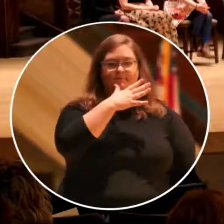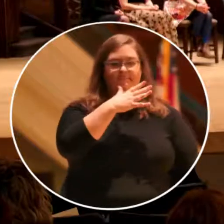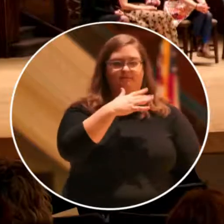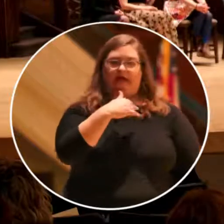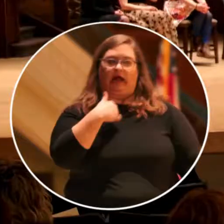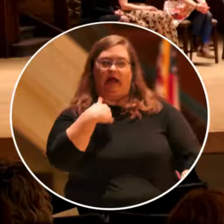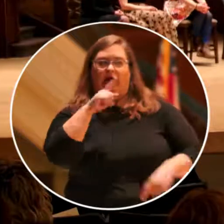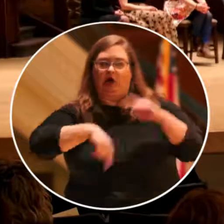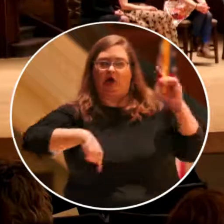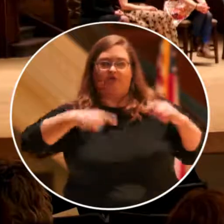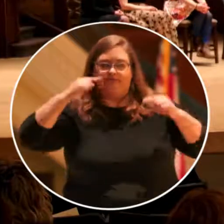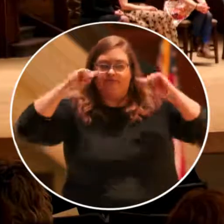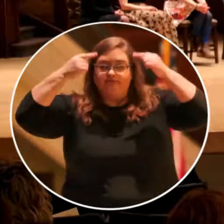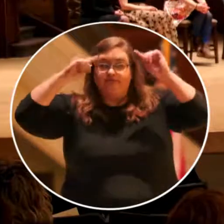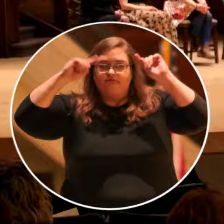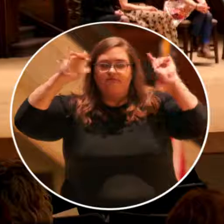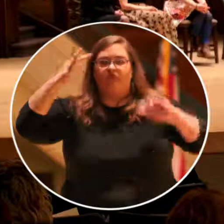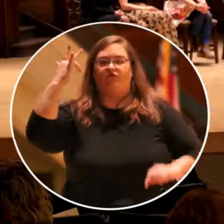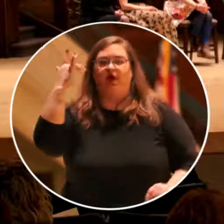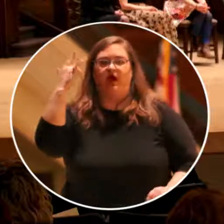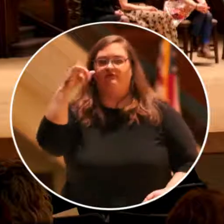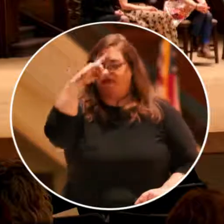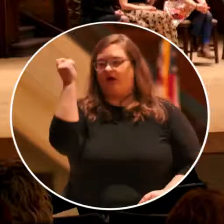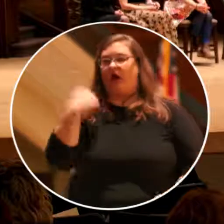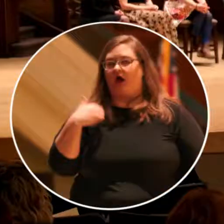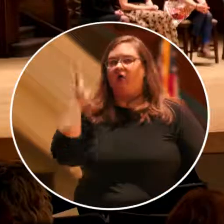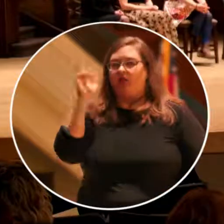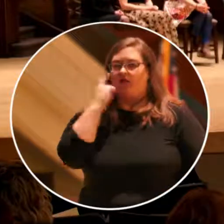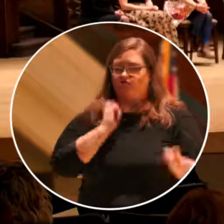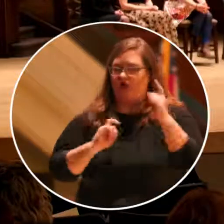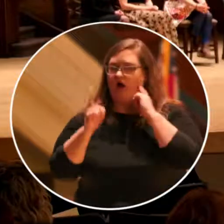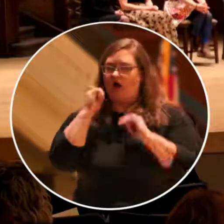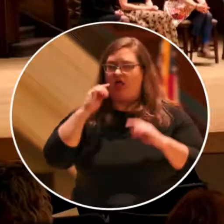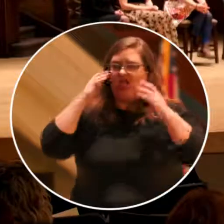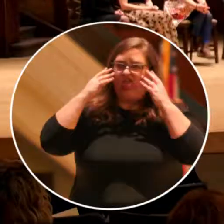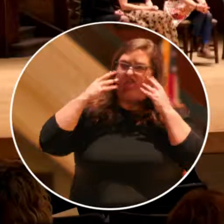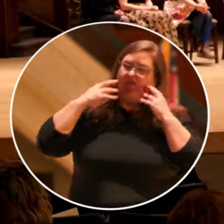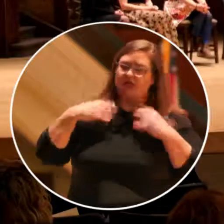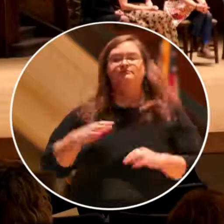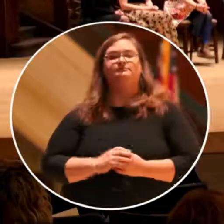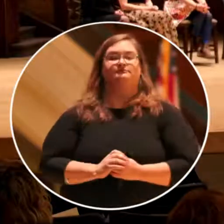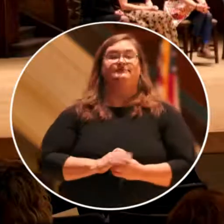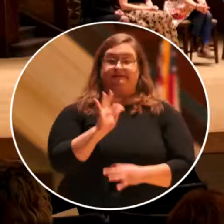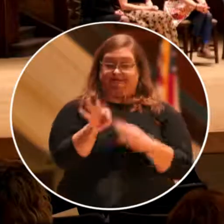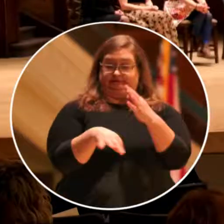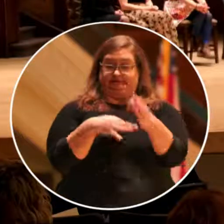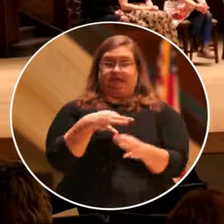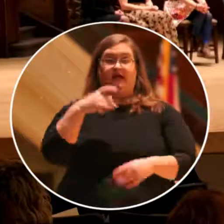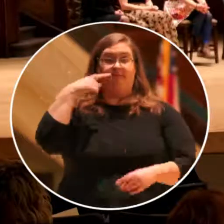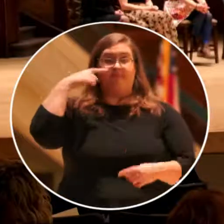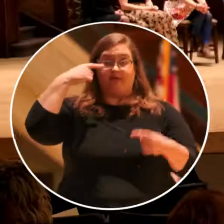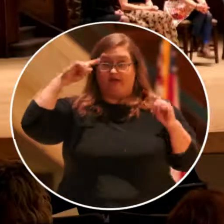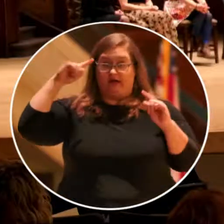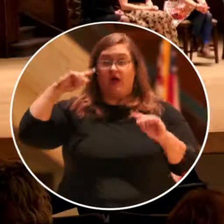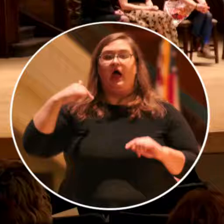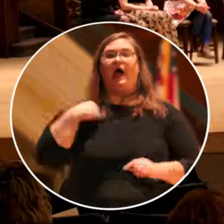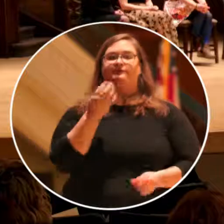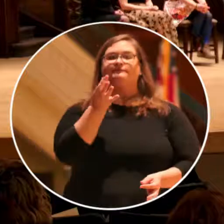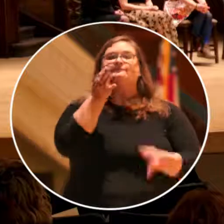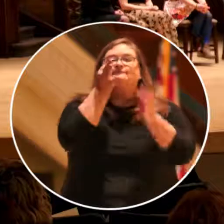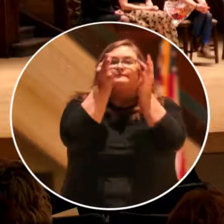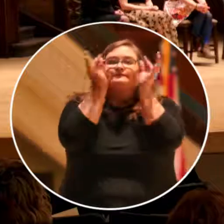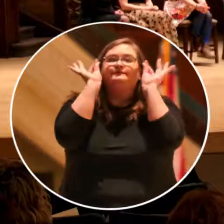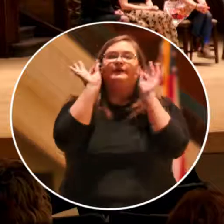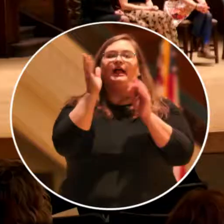Because I knew I was gonna cry. So here's my secret. Instead of mascara, I put on fake eyelashes.